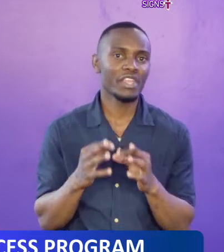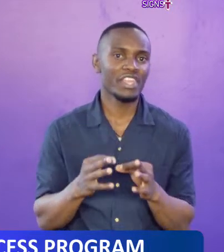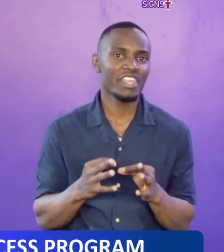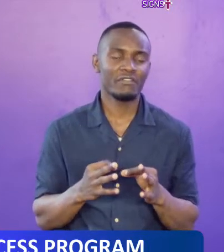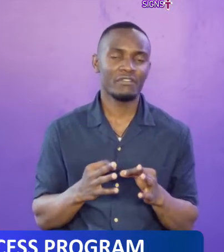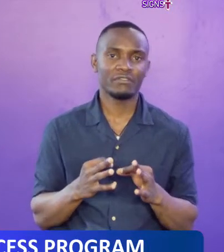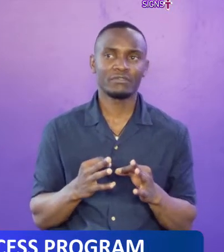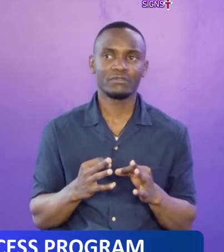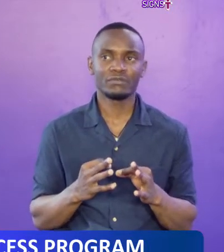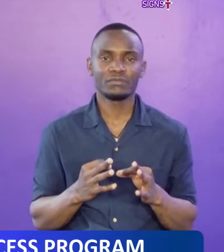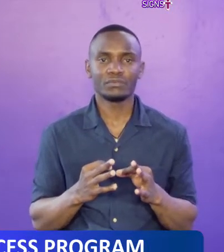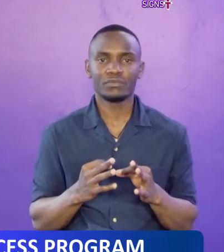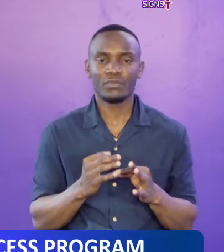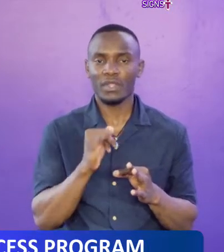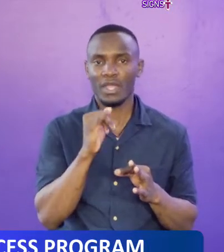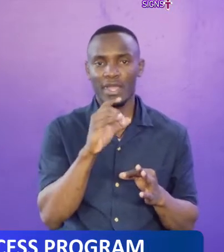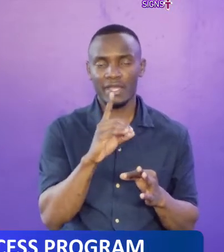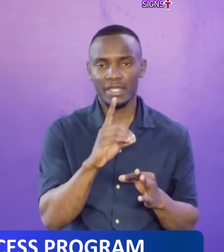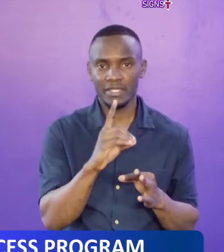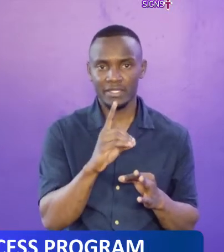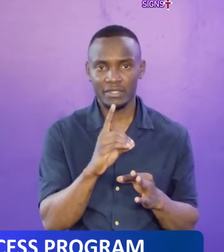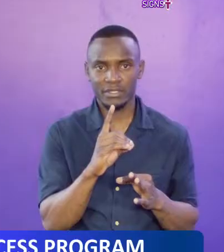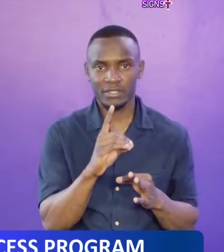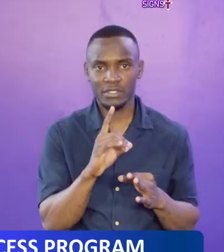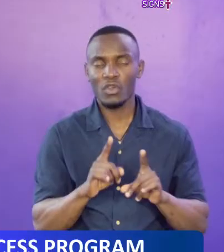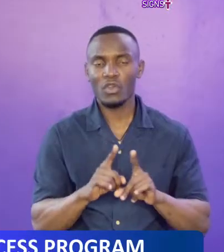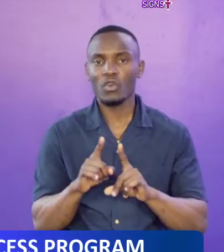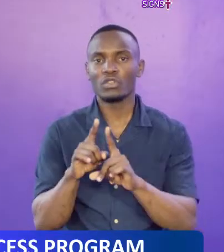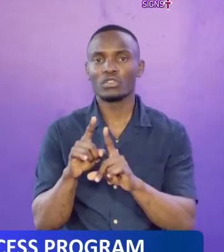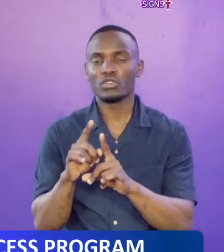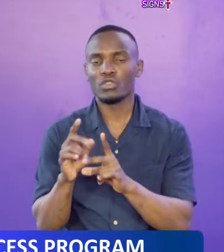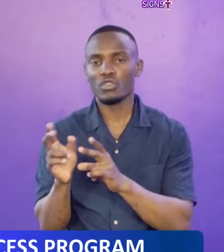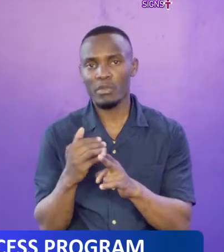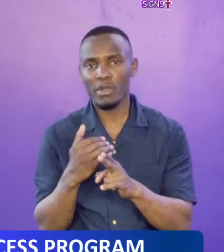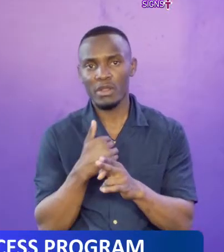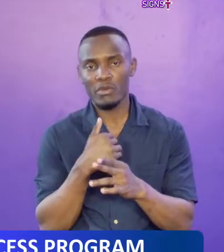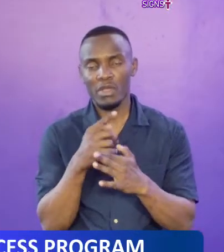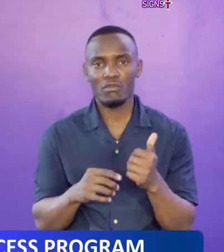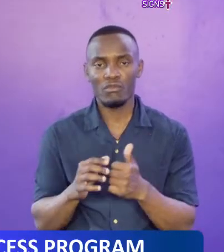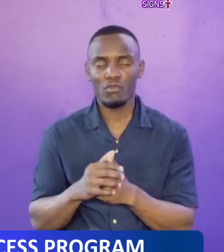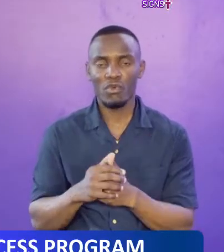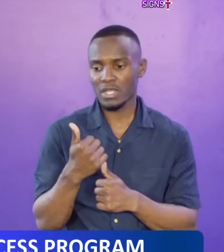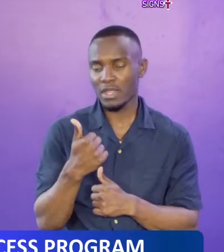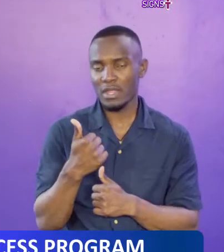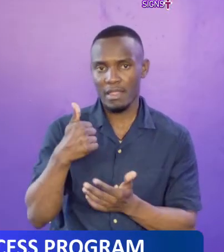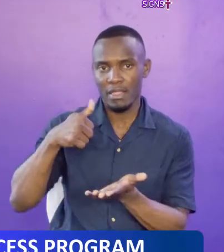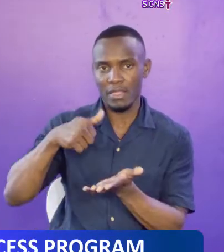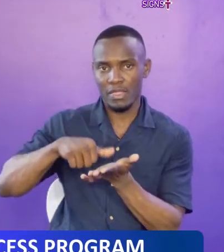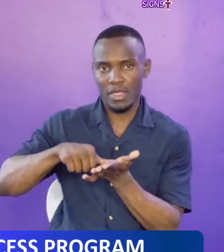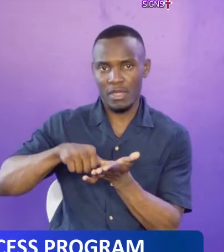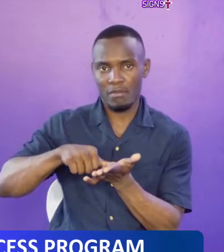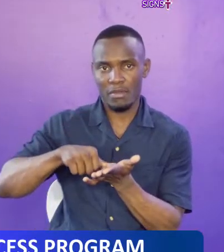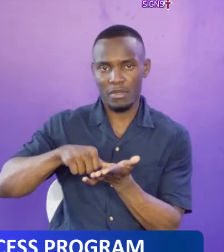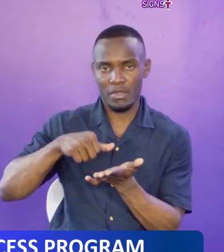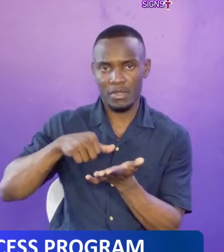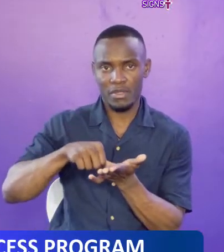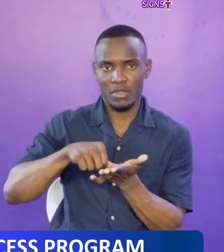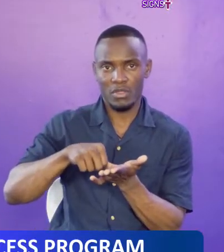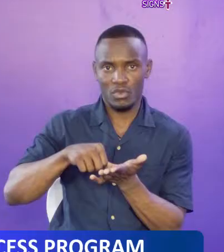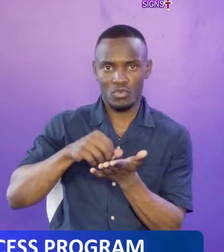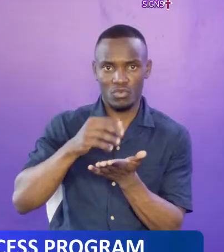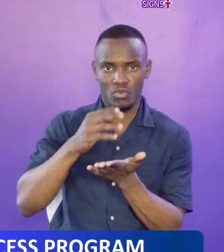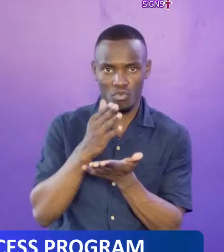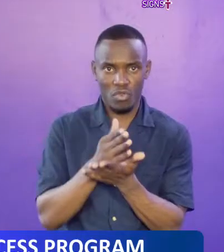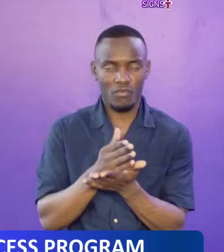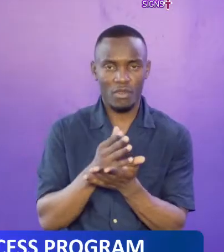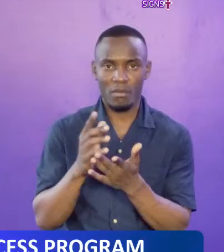the ID, there is always also the thumb to ascertain that this is you. And now that they're bringing in a